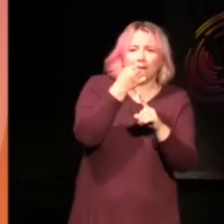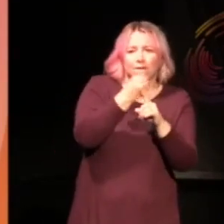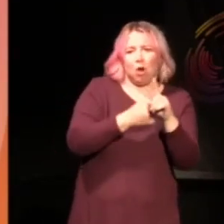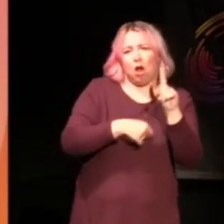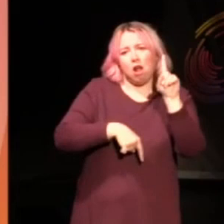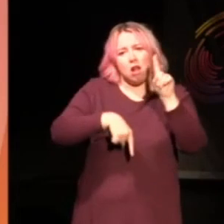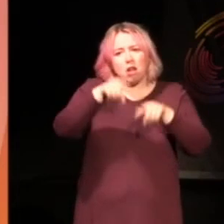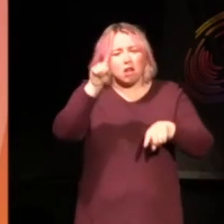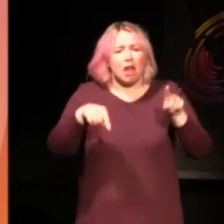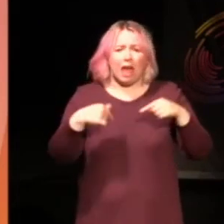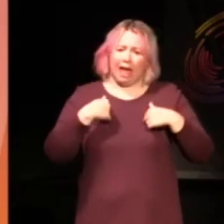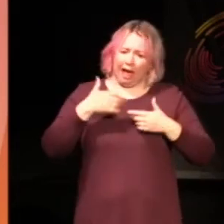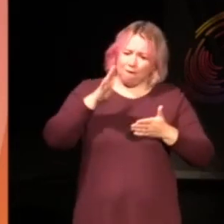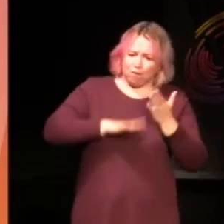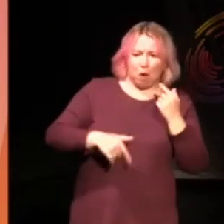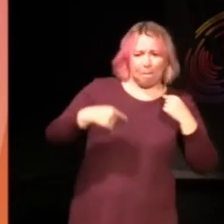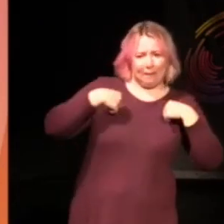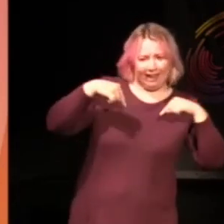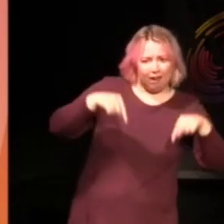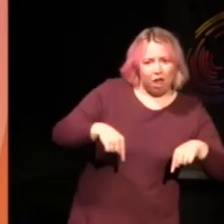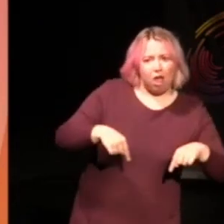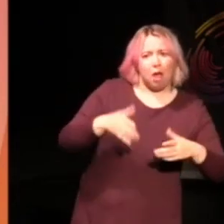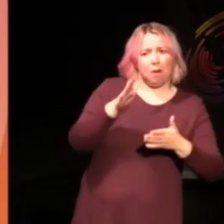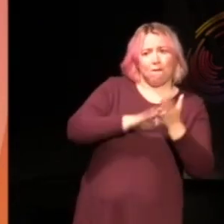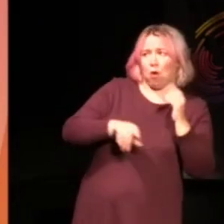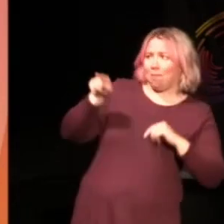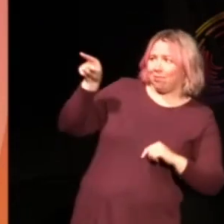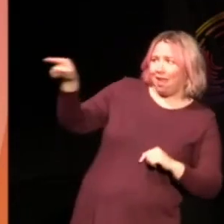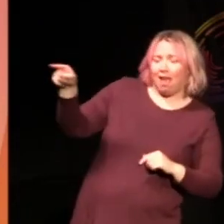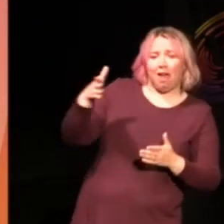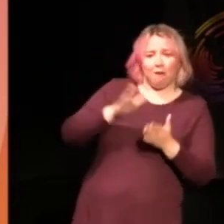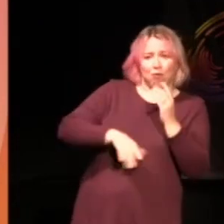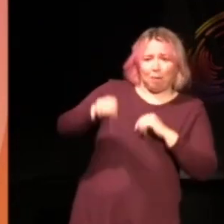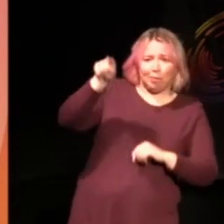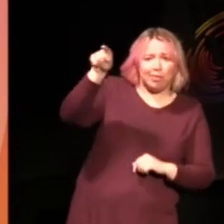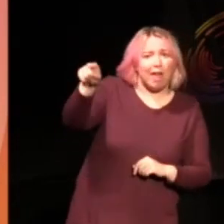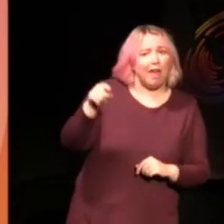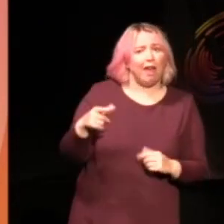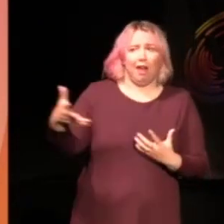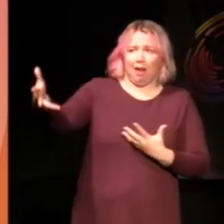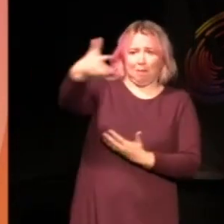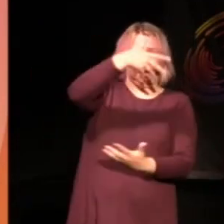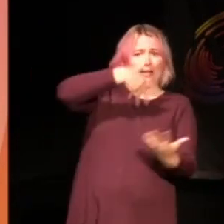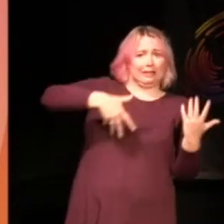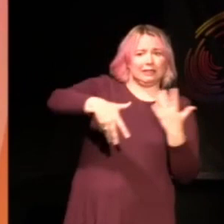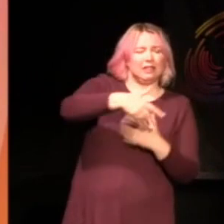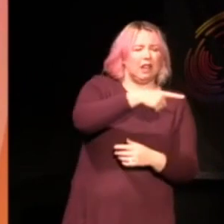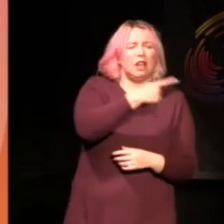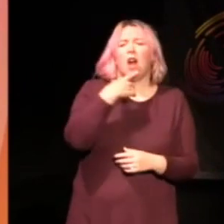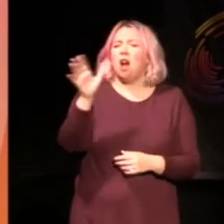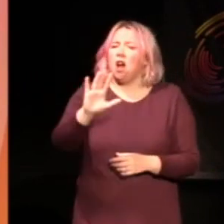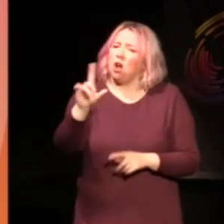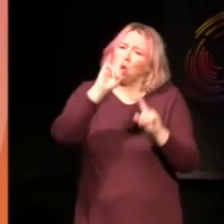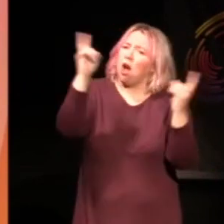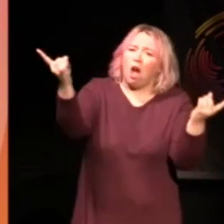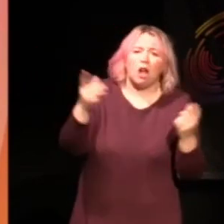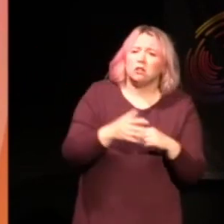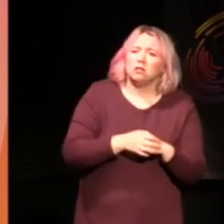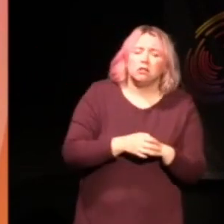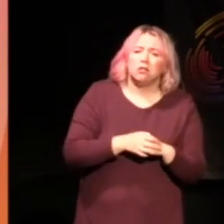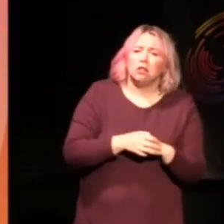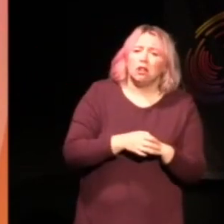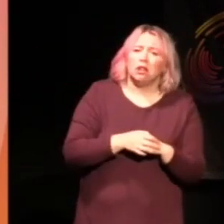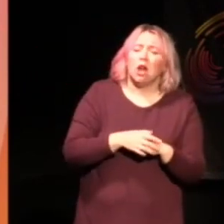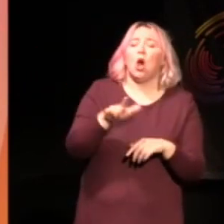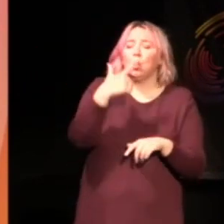able to say, yes, I am from here, but I'm also from there. And by the way, sometimes people say, well, you can't do that if you have the privilege